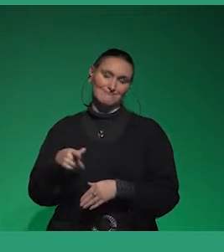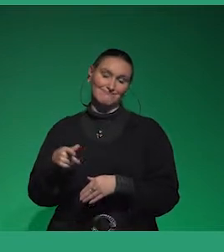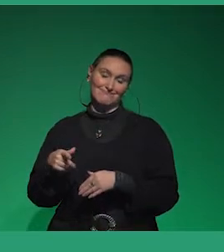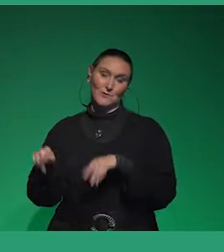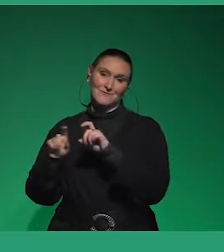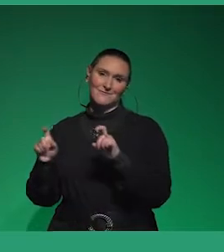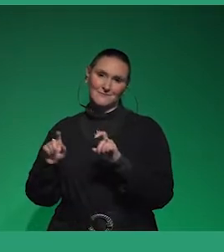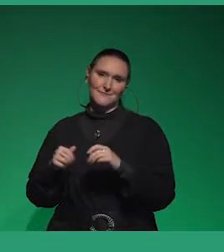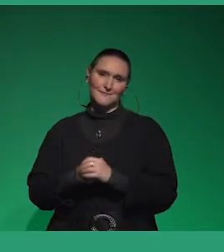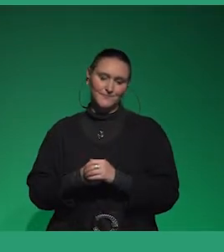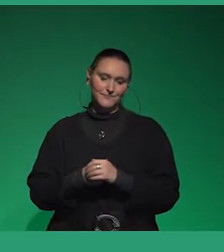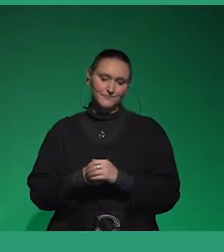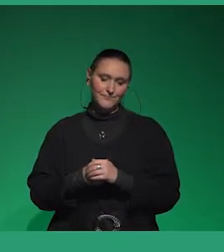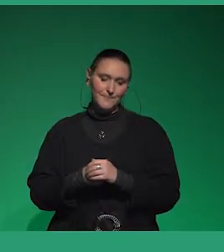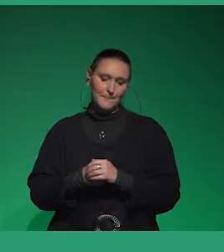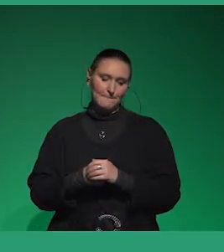50-50%.